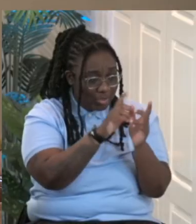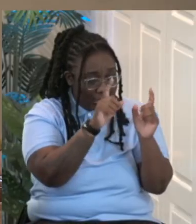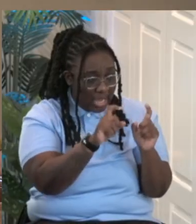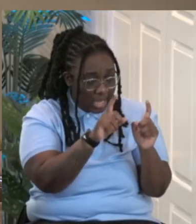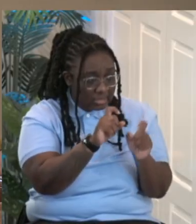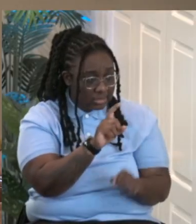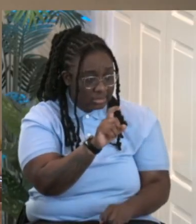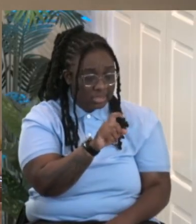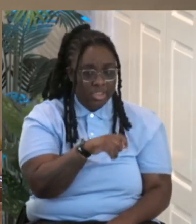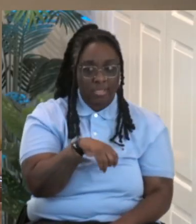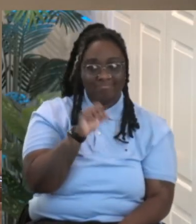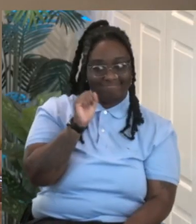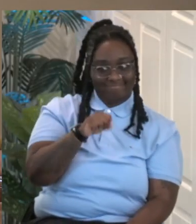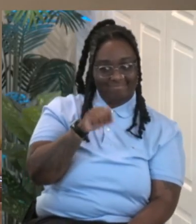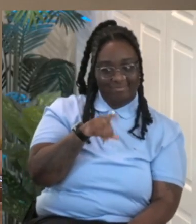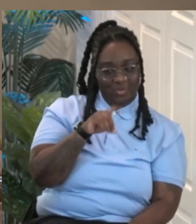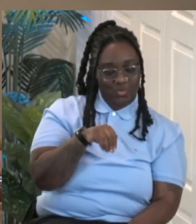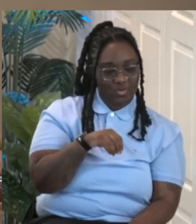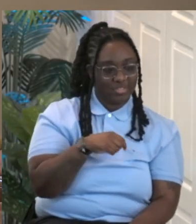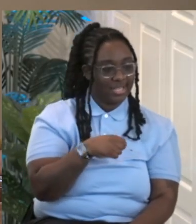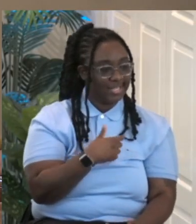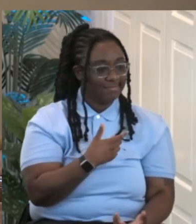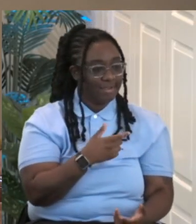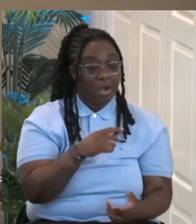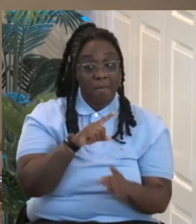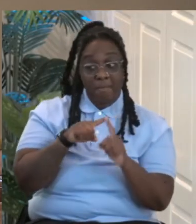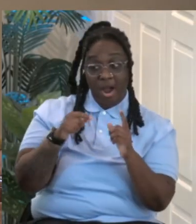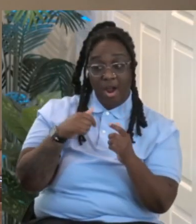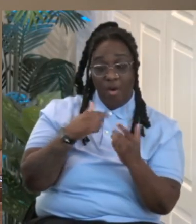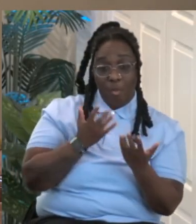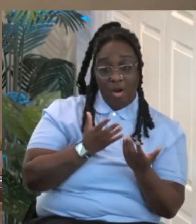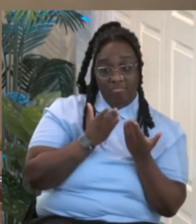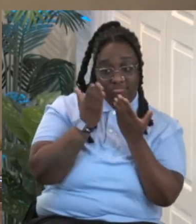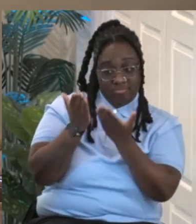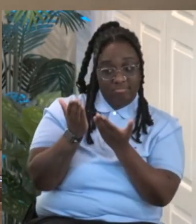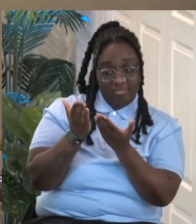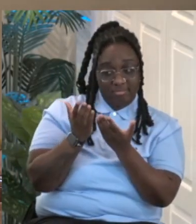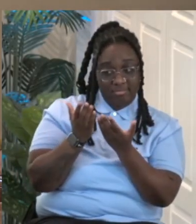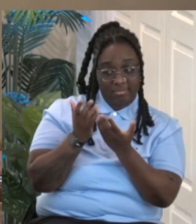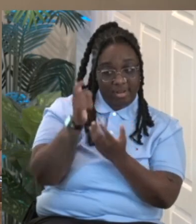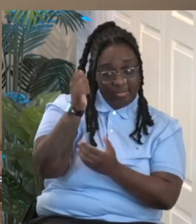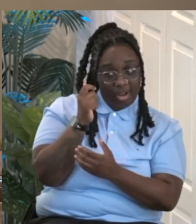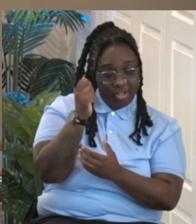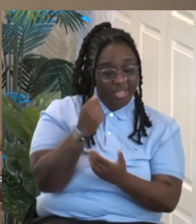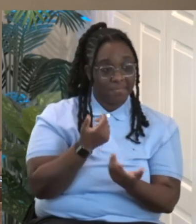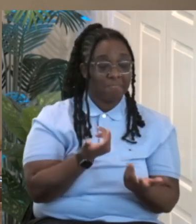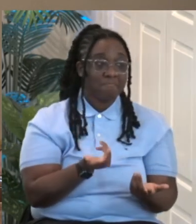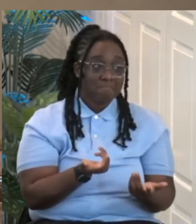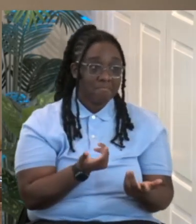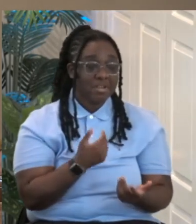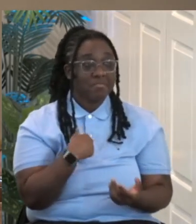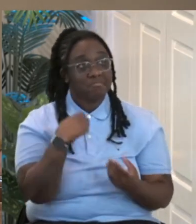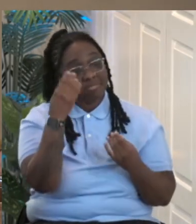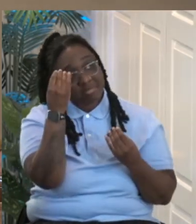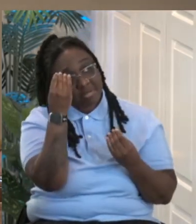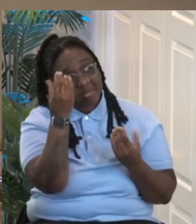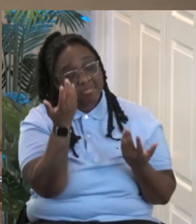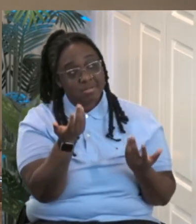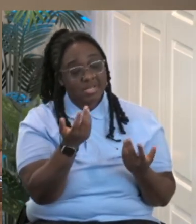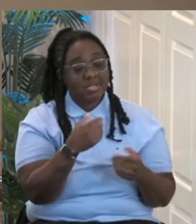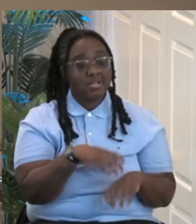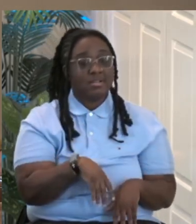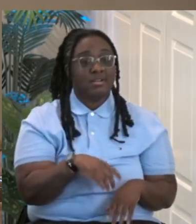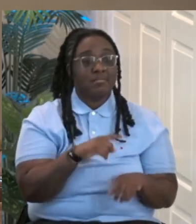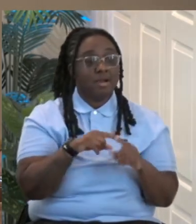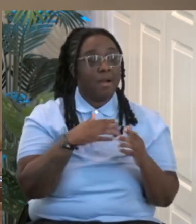scholarship. We want you to come to this law school. So I had that option. And then my major was economics, and Dr.